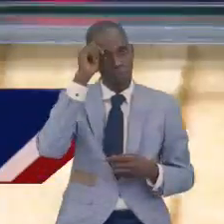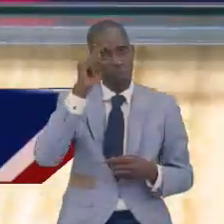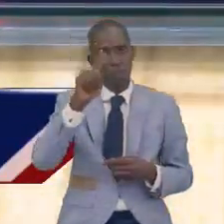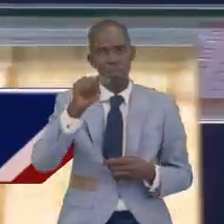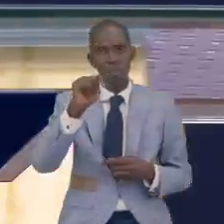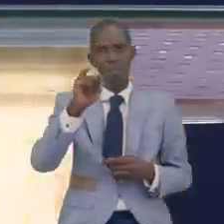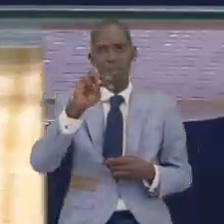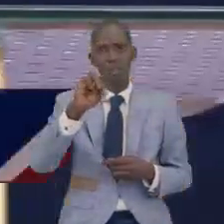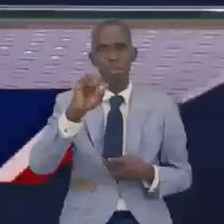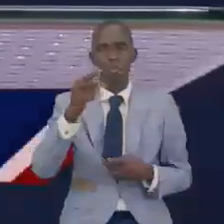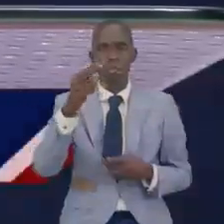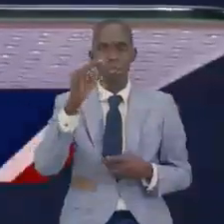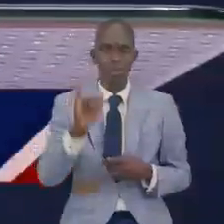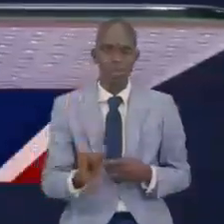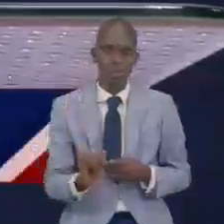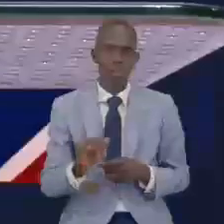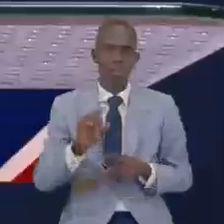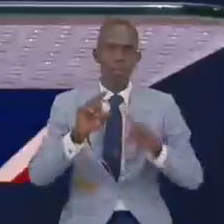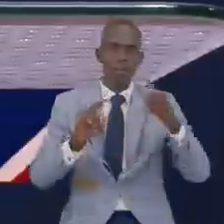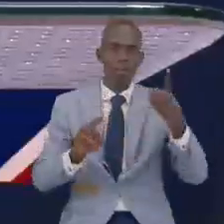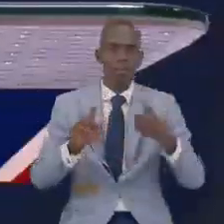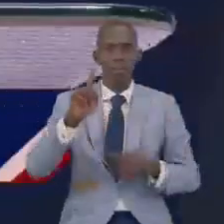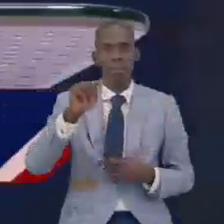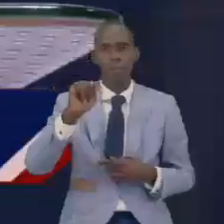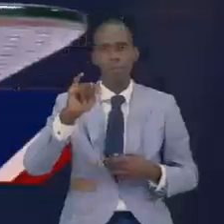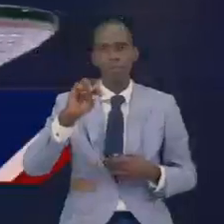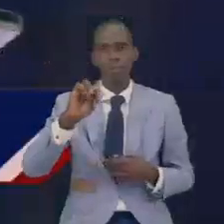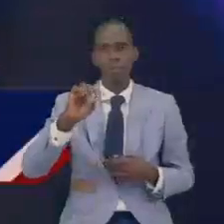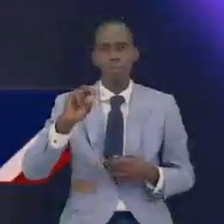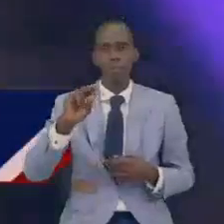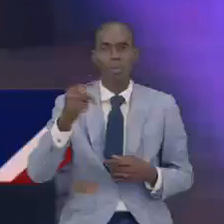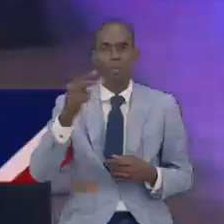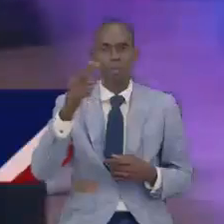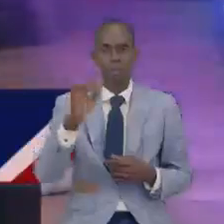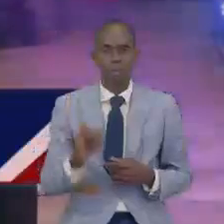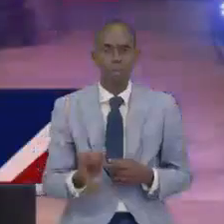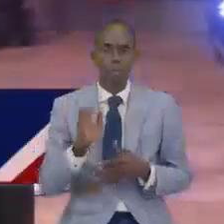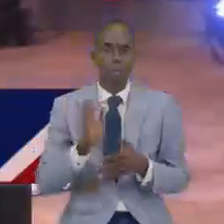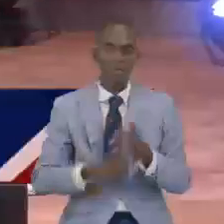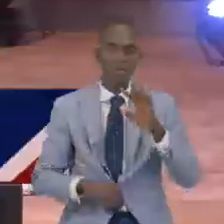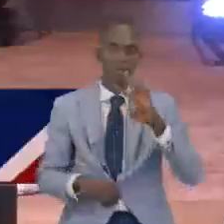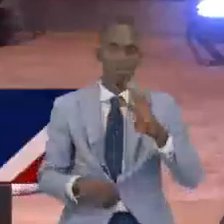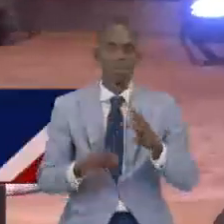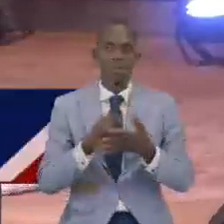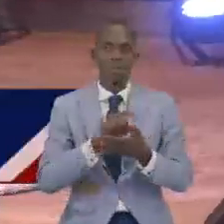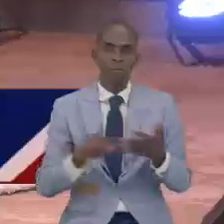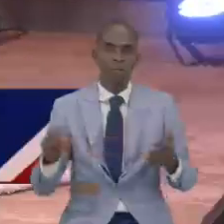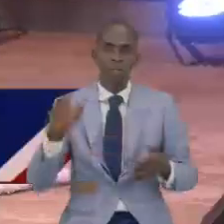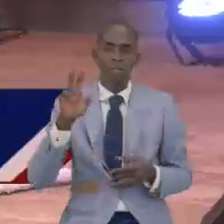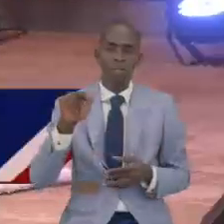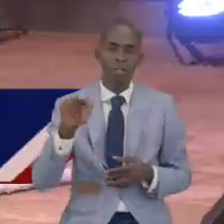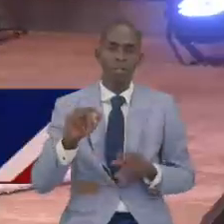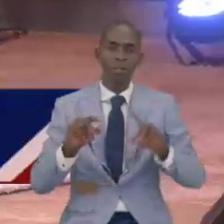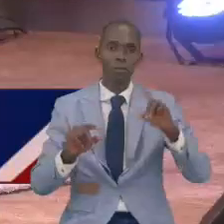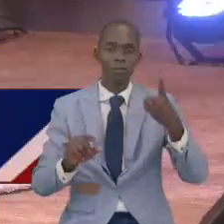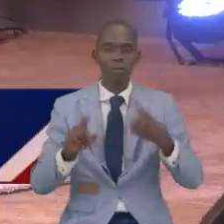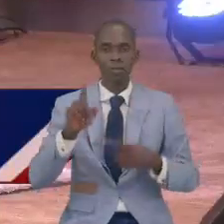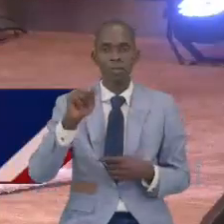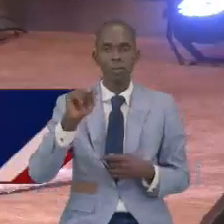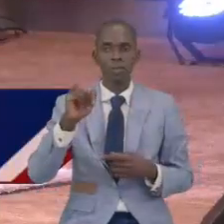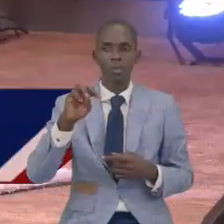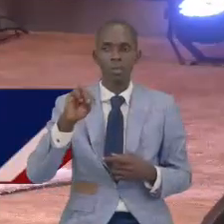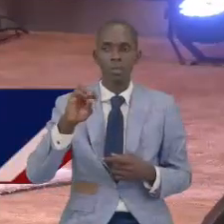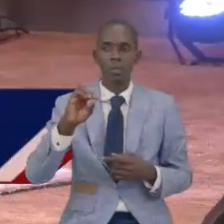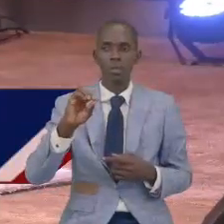4. In 1 Timothy chapter 4, we're looking at verse 13. 1 Timothy chapter 4, we're looking at verse 13.